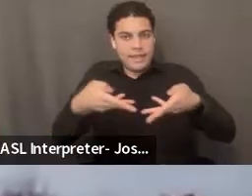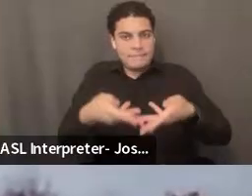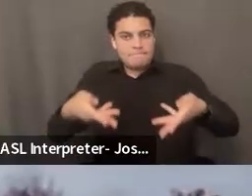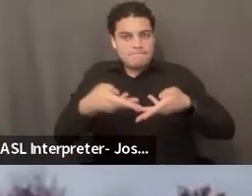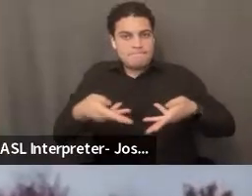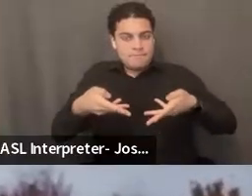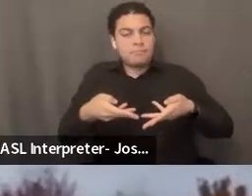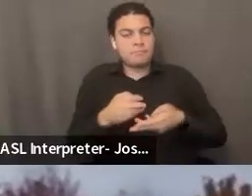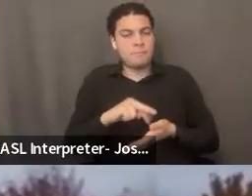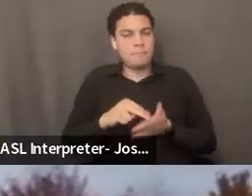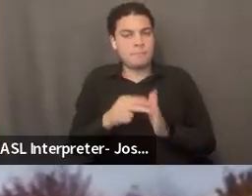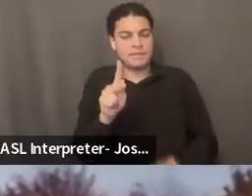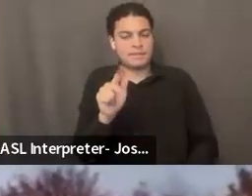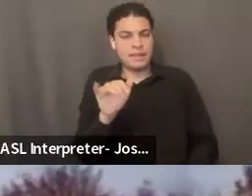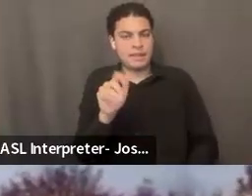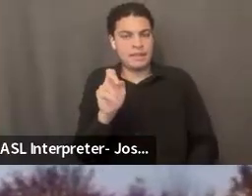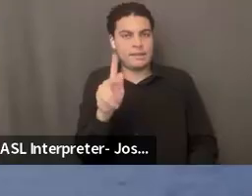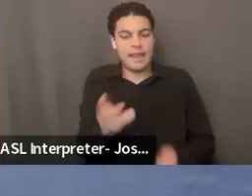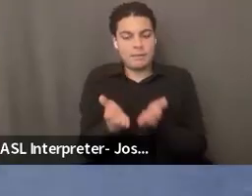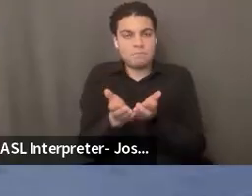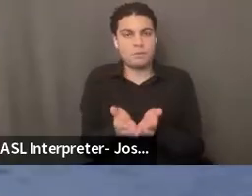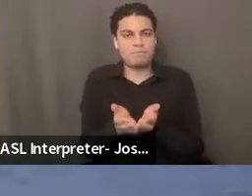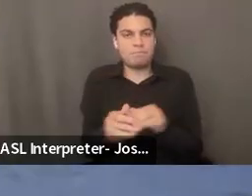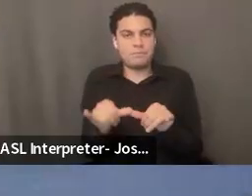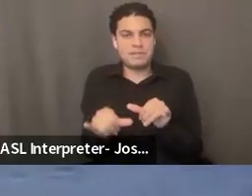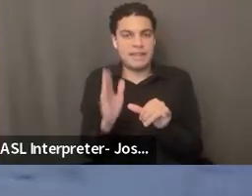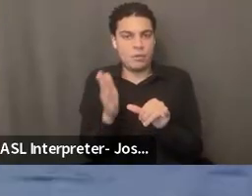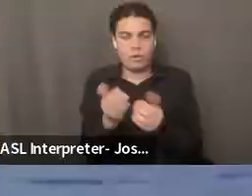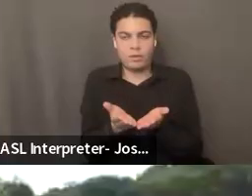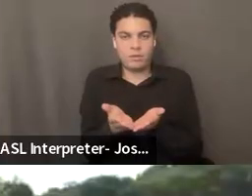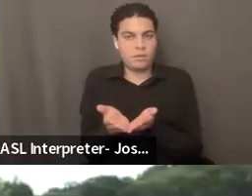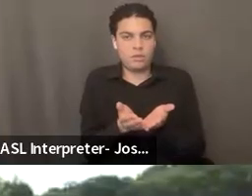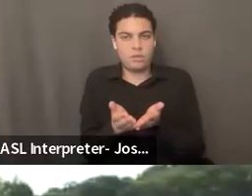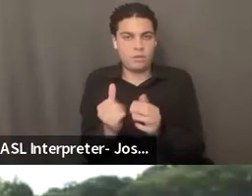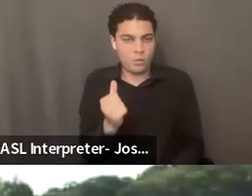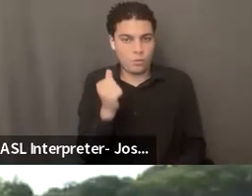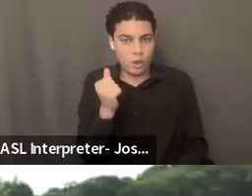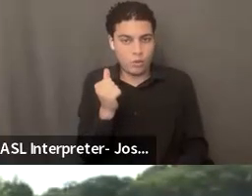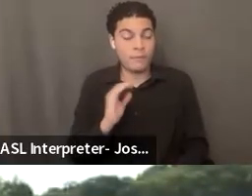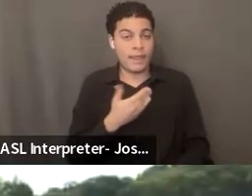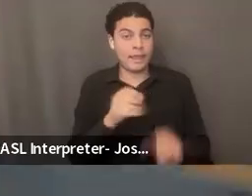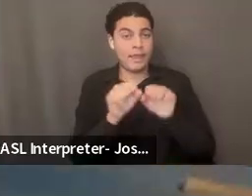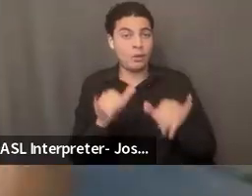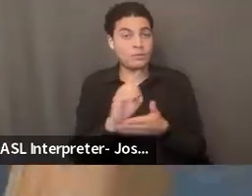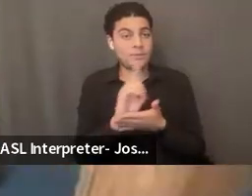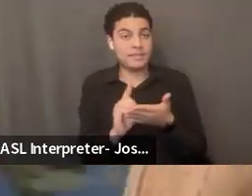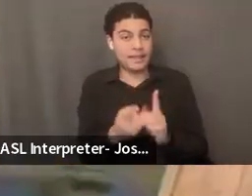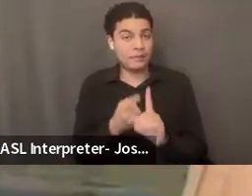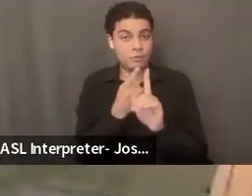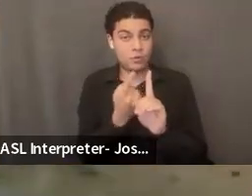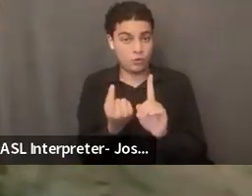dock is large enough for wheelchair maneuverability. Our system is designed specifically for real users with real